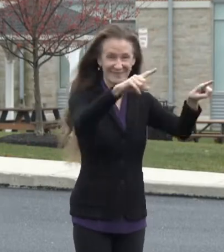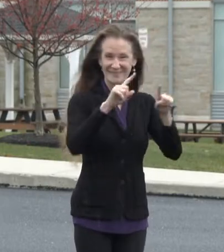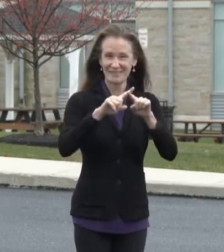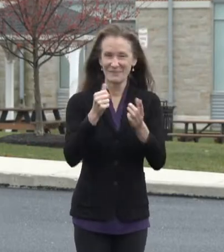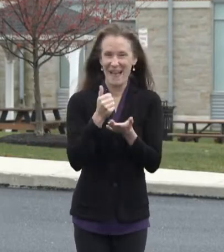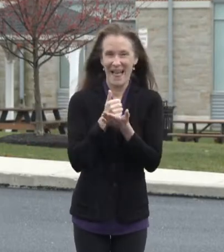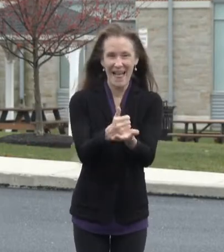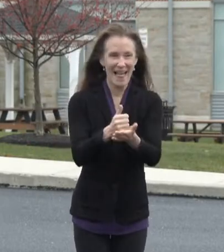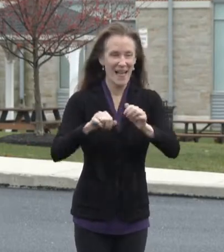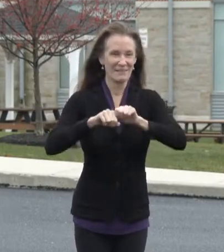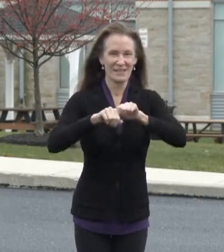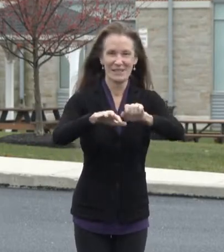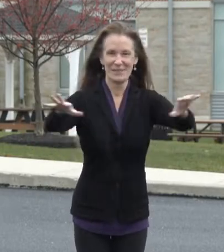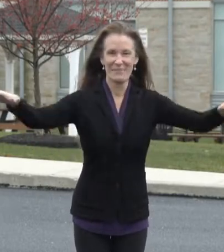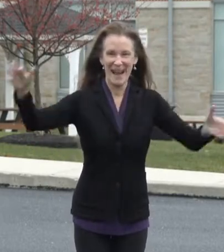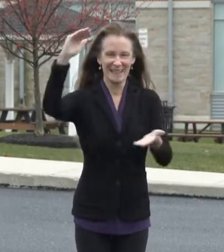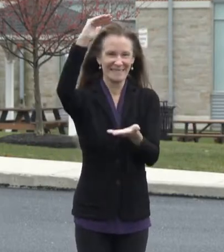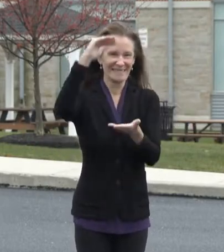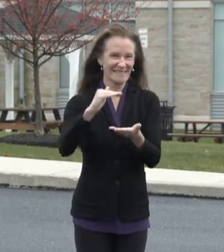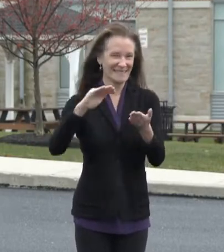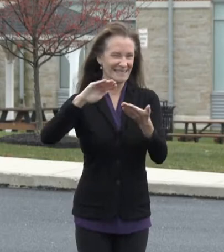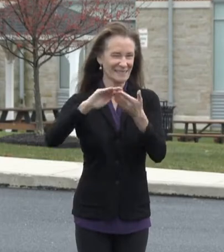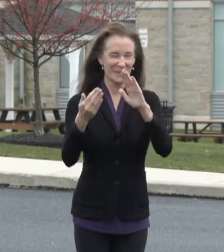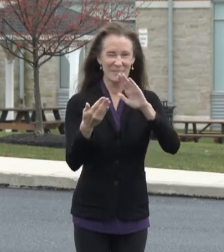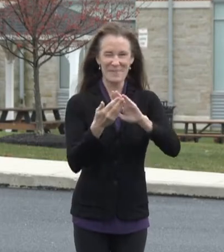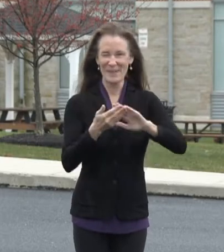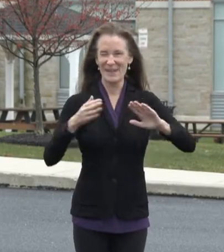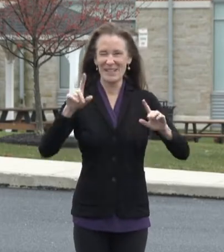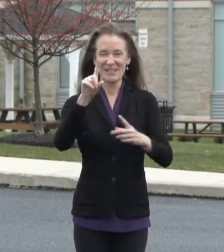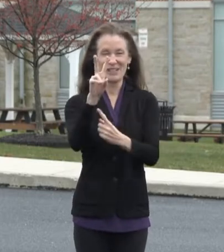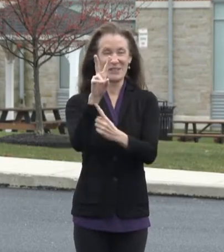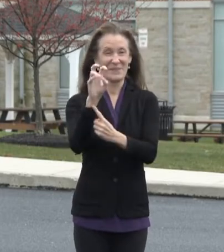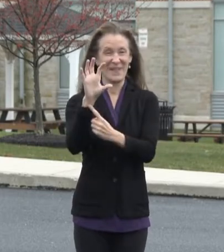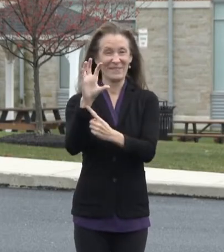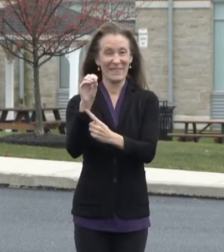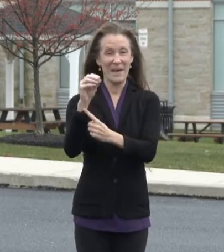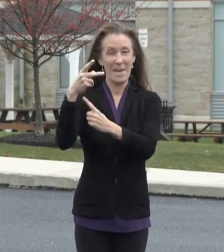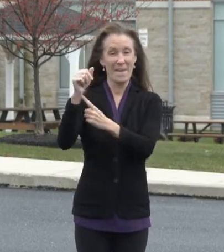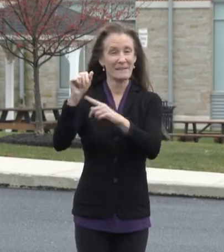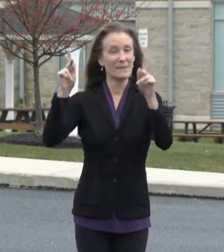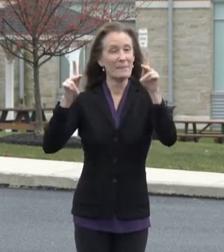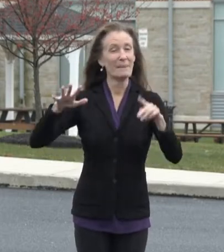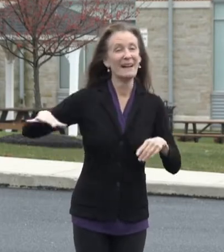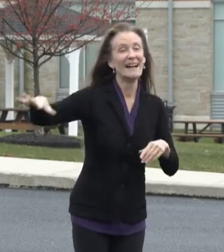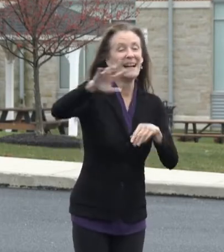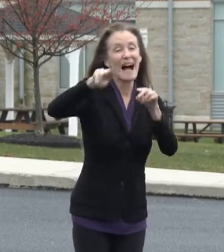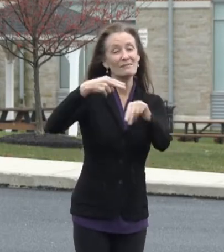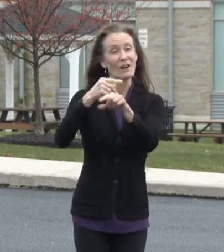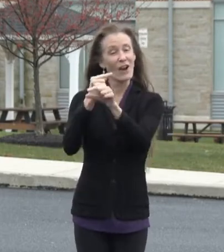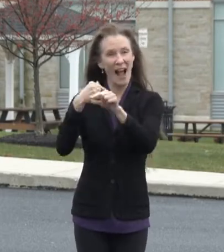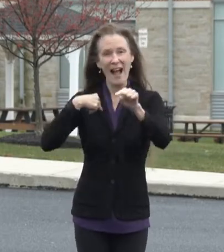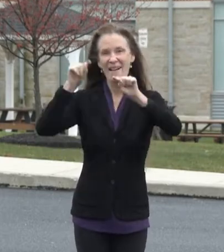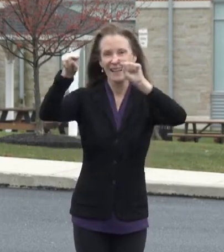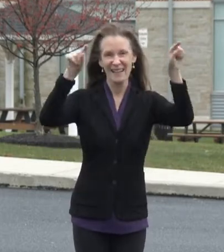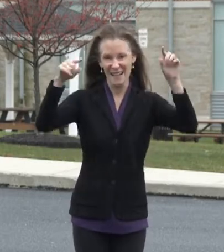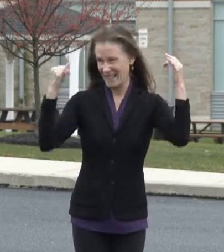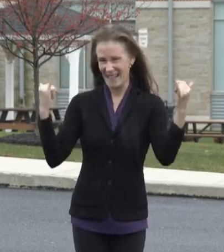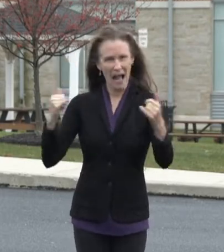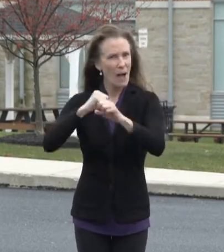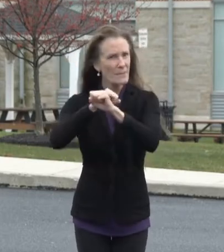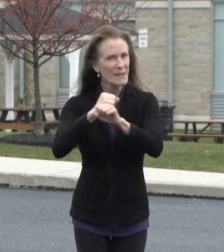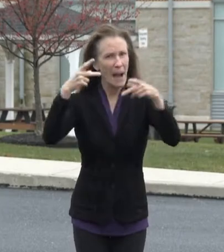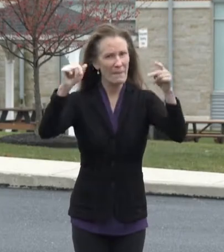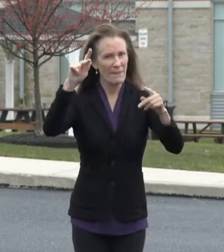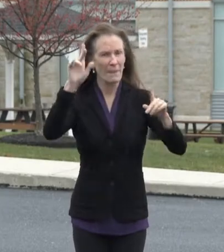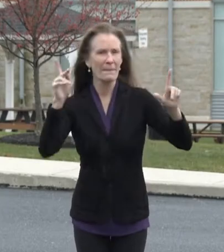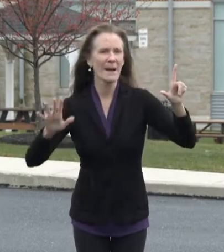communities. There are approximately 250 Pennsylvania National Guard members who are protecting Pennsylvanians as part of this